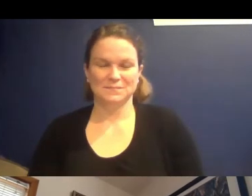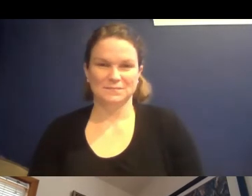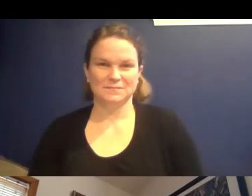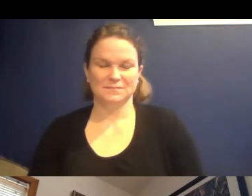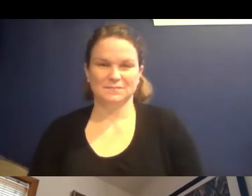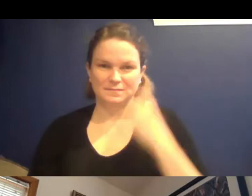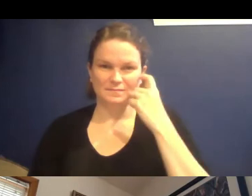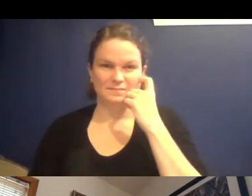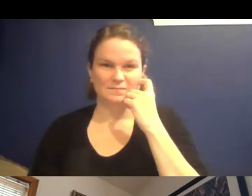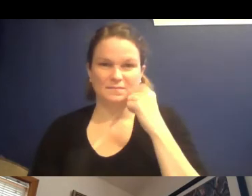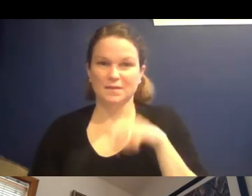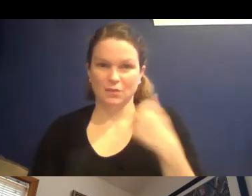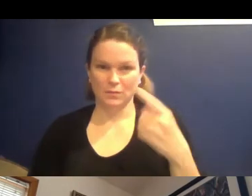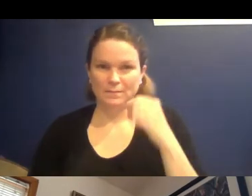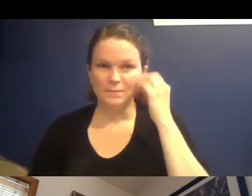And another one.